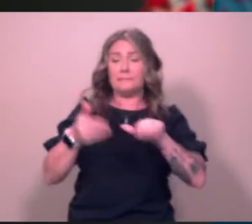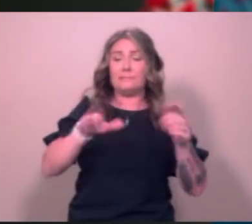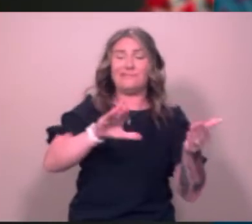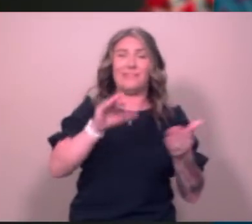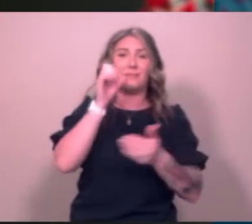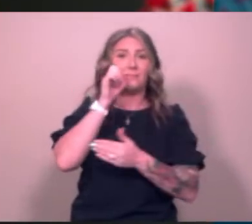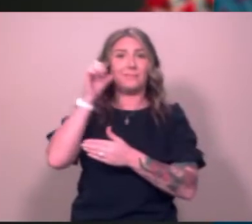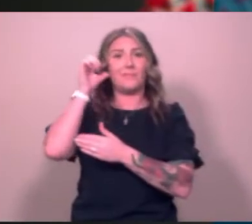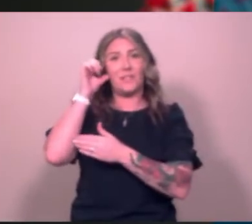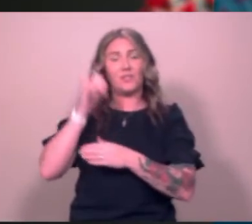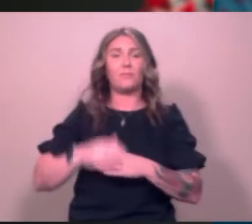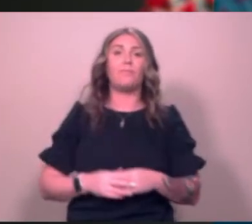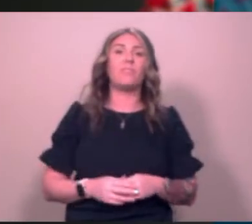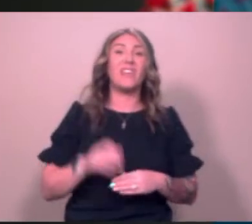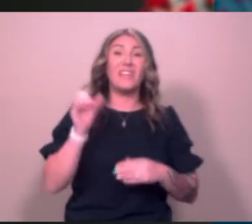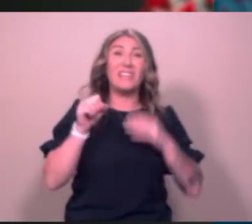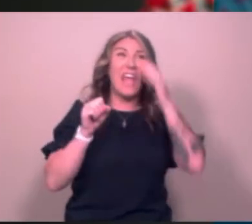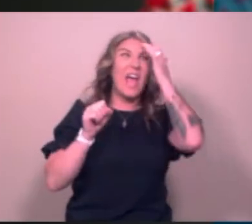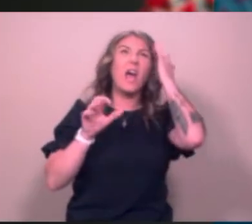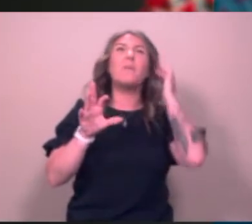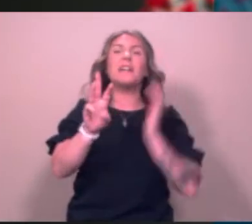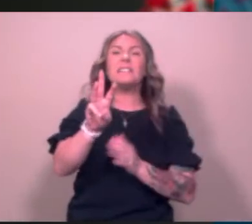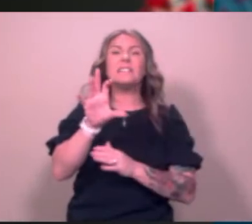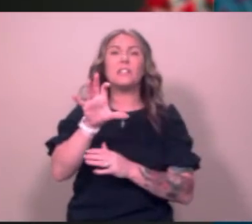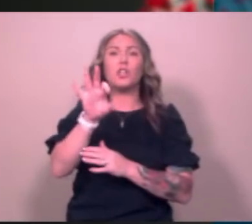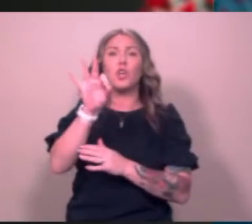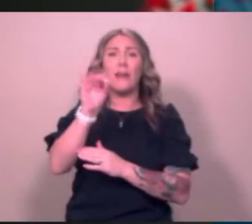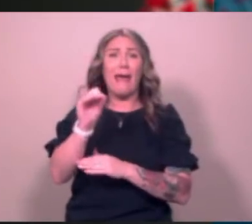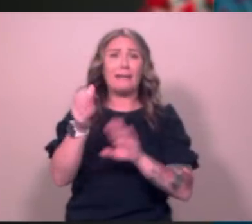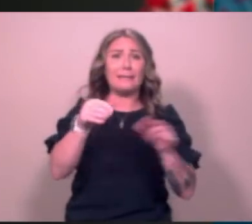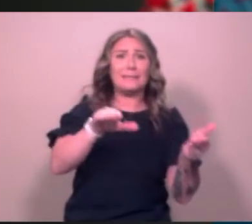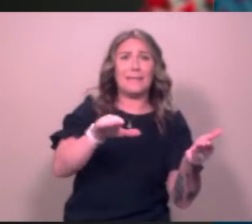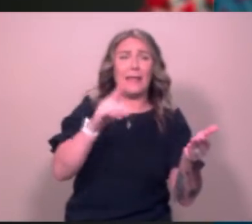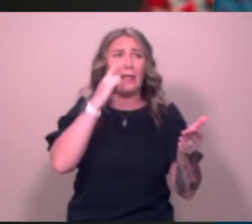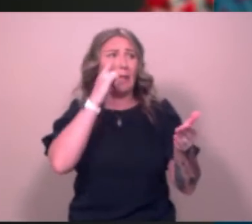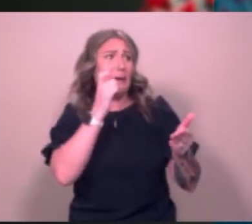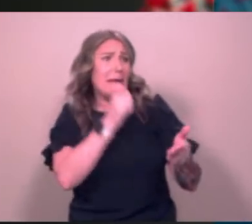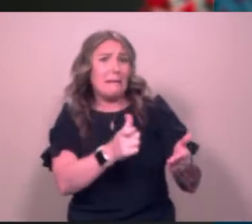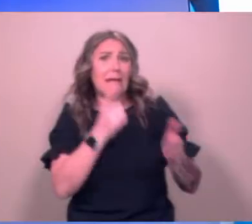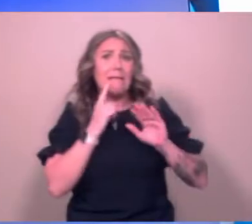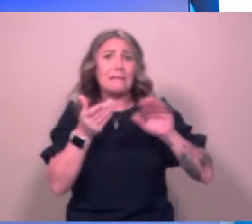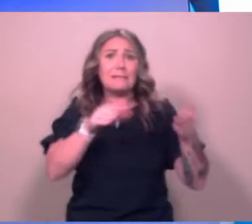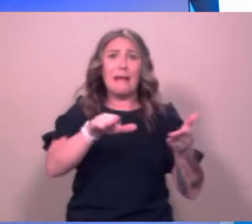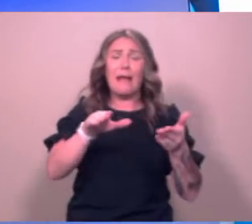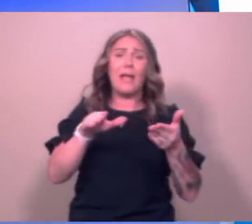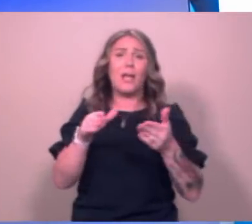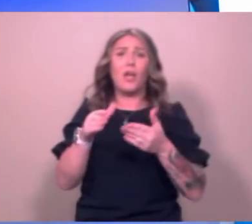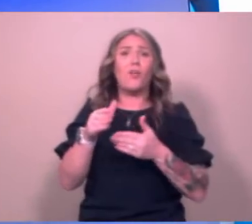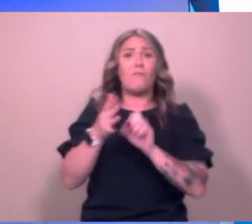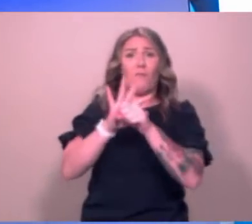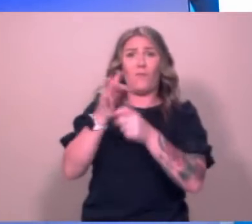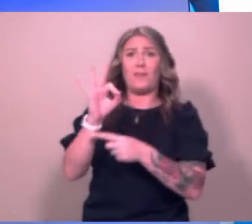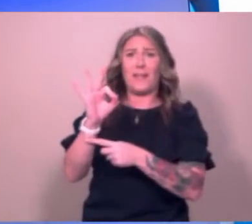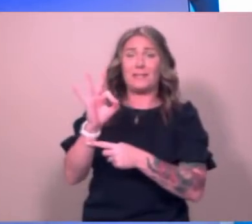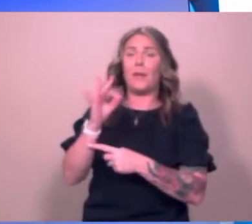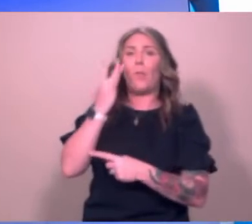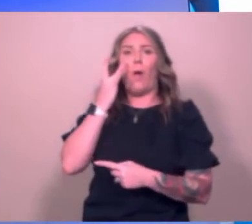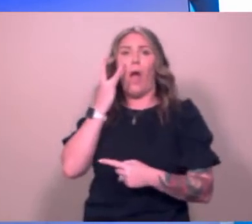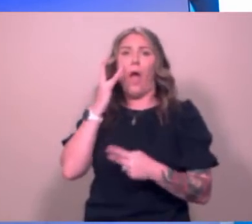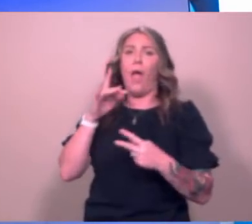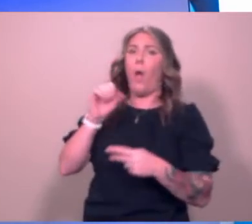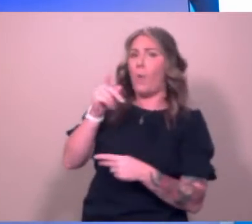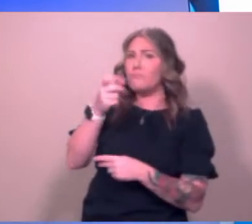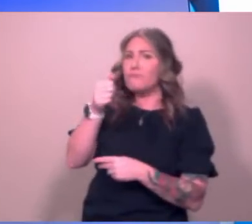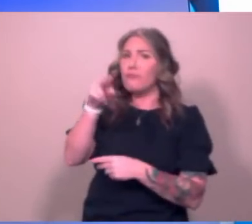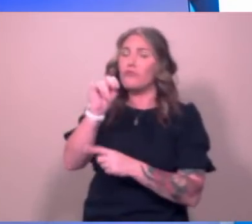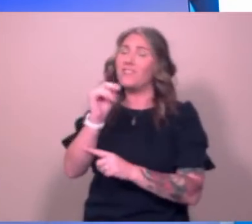yesterday as well. Yeah, we've had about 690 deaths. So anybody who thinks you're not going to die of COVID-19 now because it's Omicron, that's just wrong. Yep.